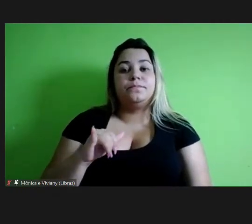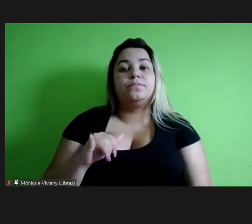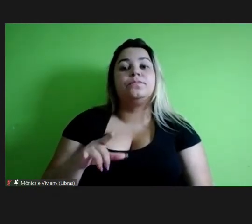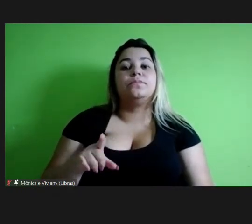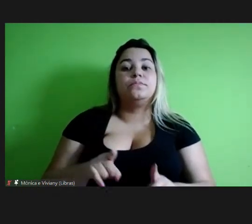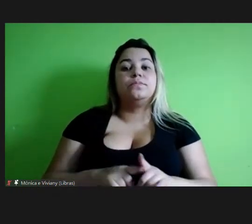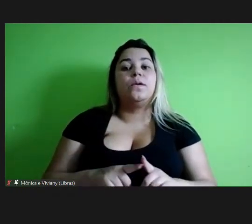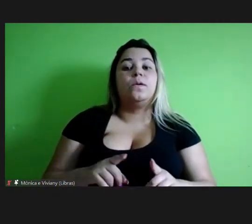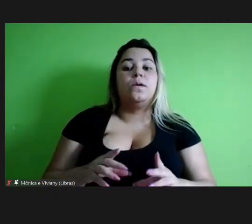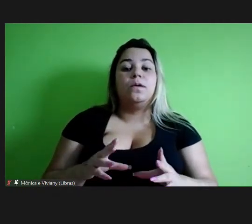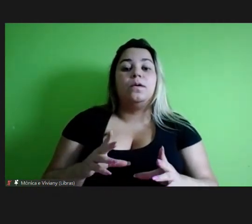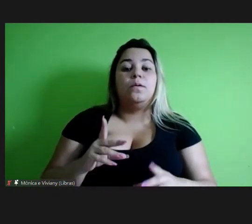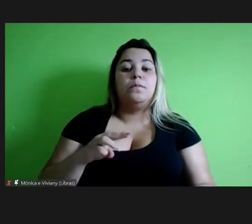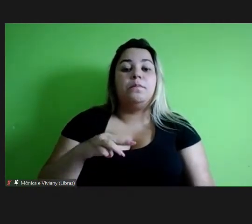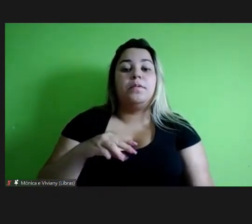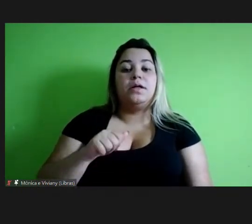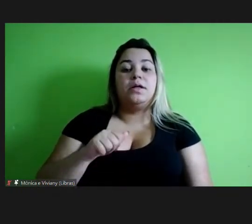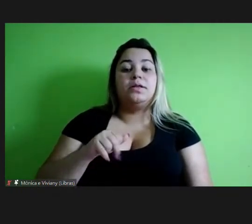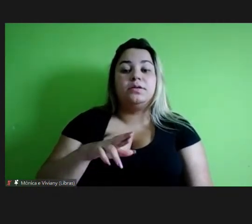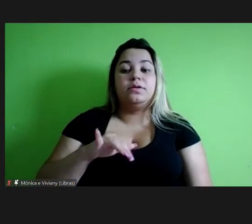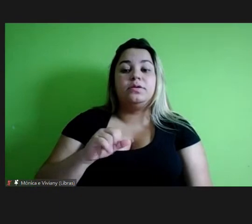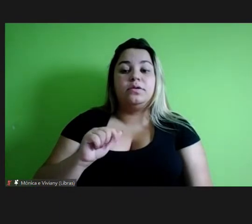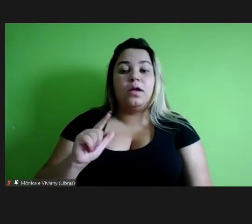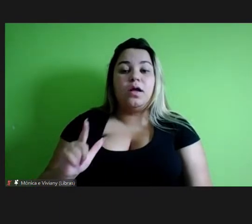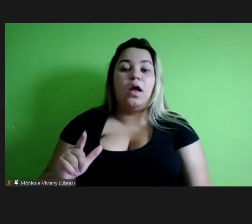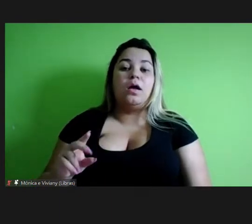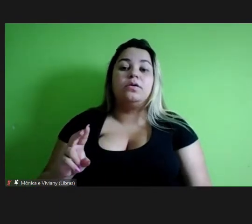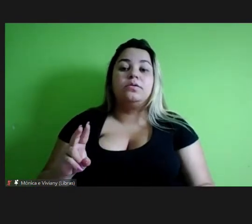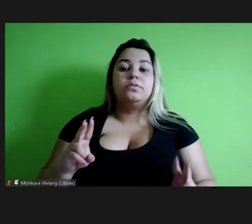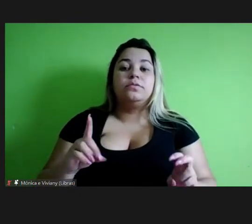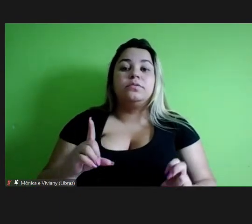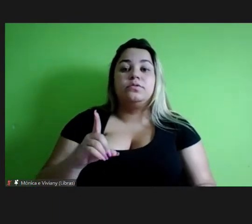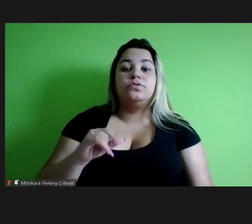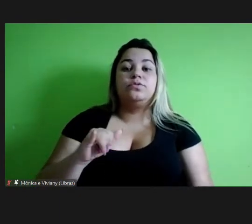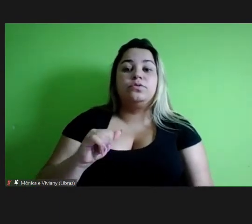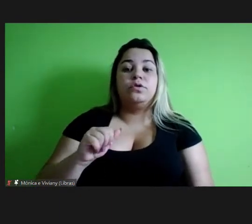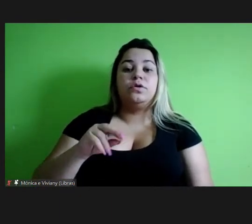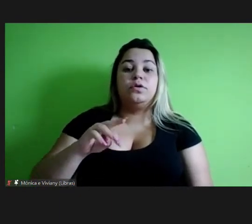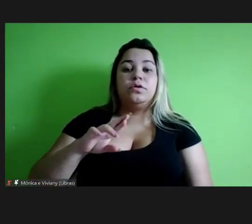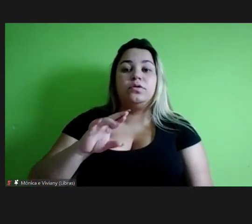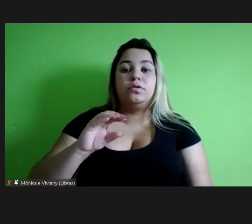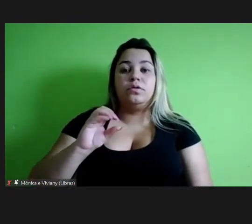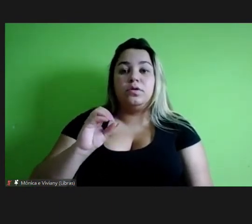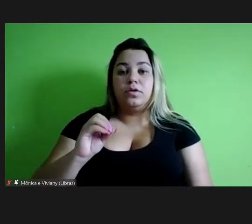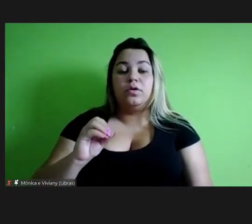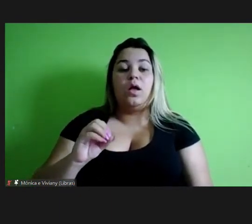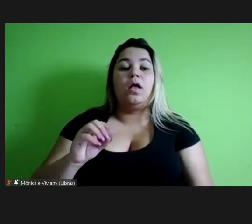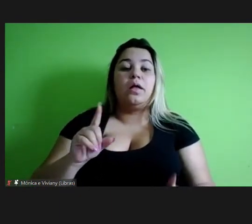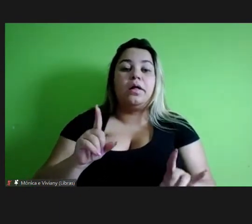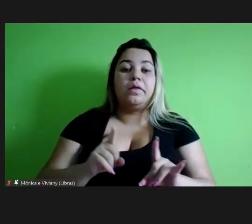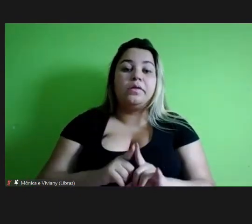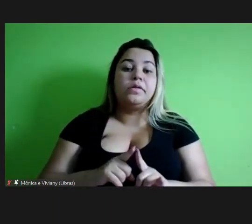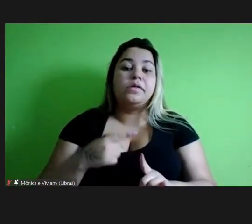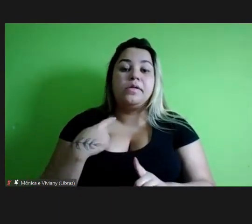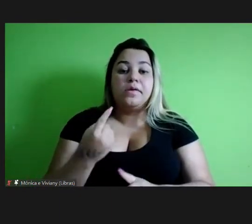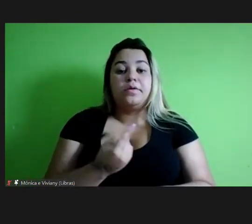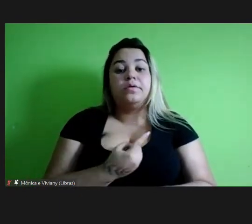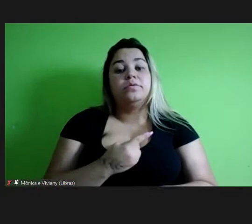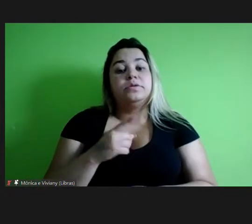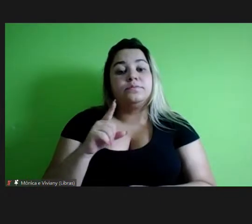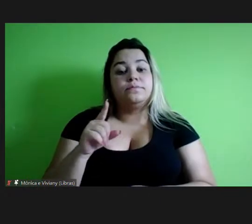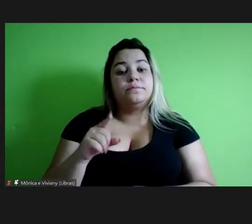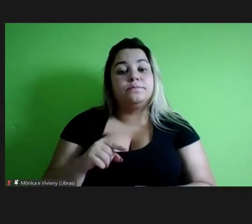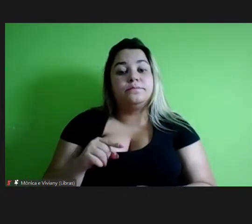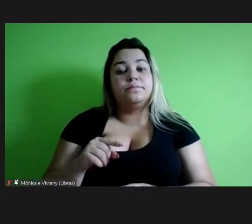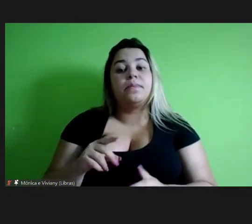Kelly mentioned about the material of the matrix and the material of the diagnosis in food insecurity,